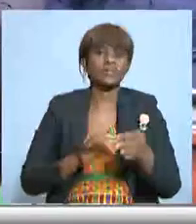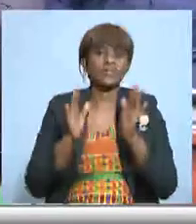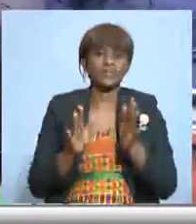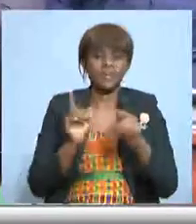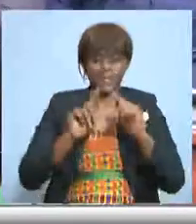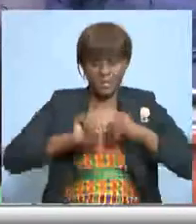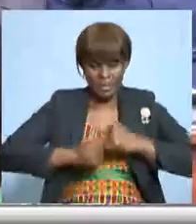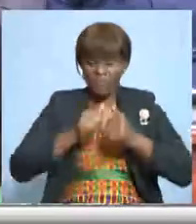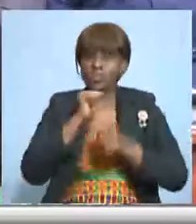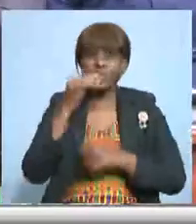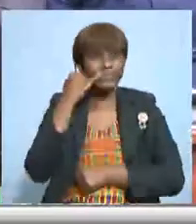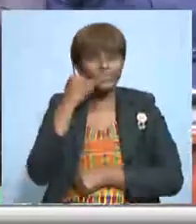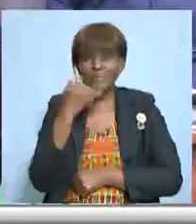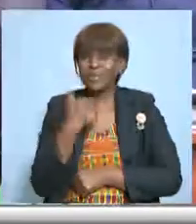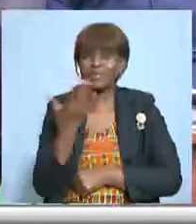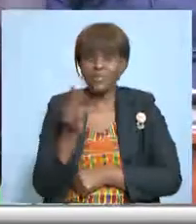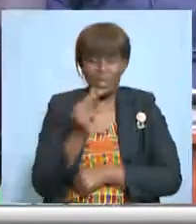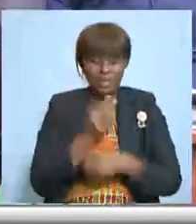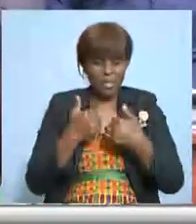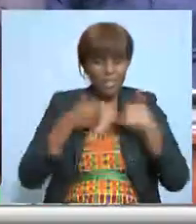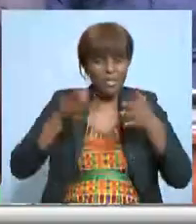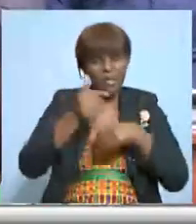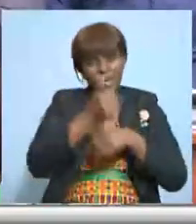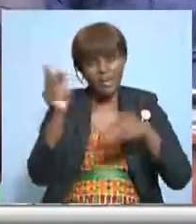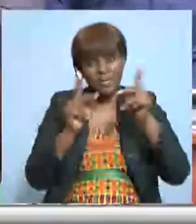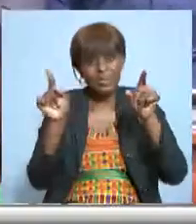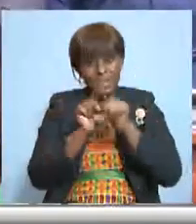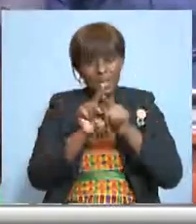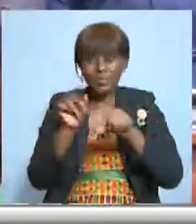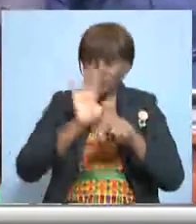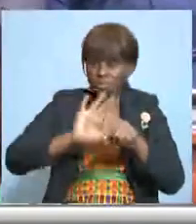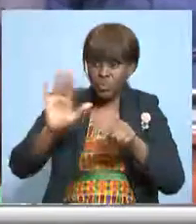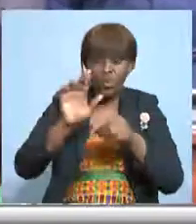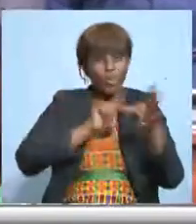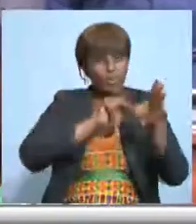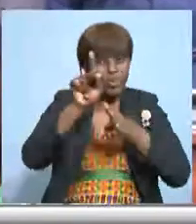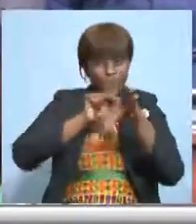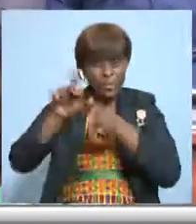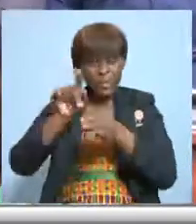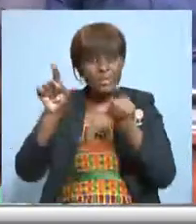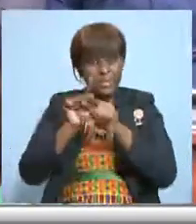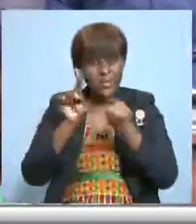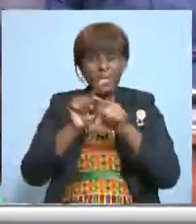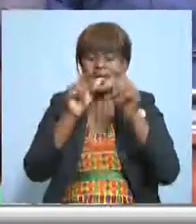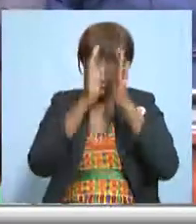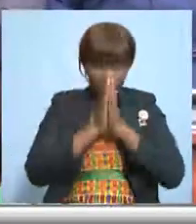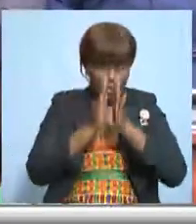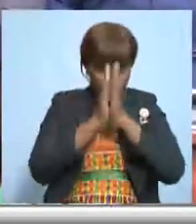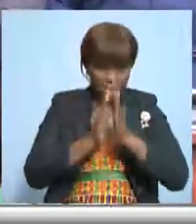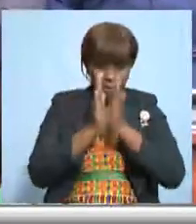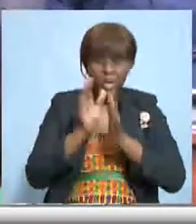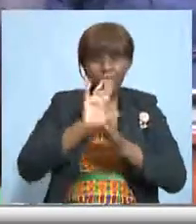But we are not jealous. We have allowed others to also profess their professions, or rather their